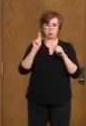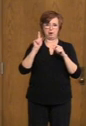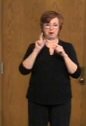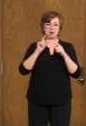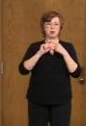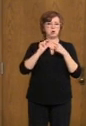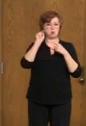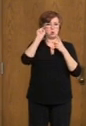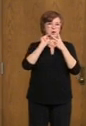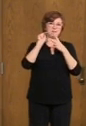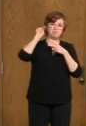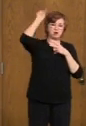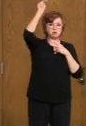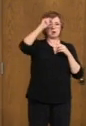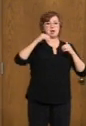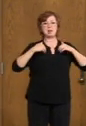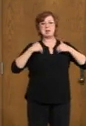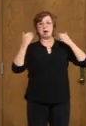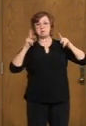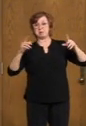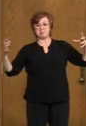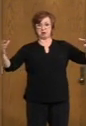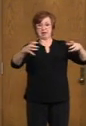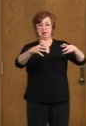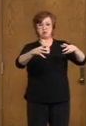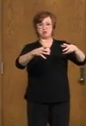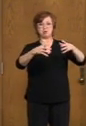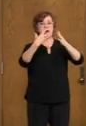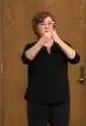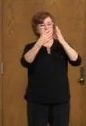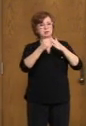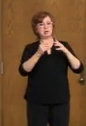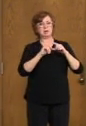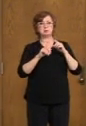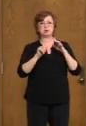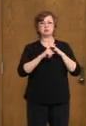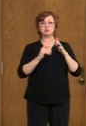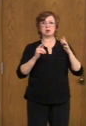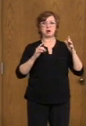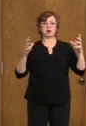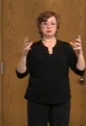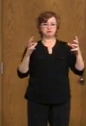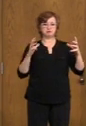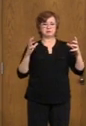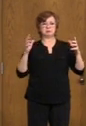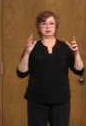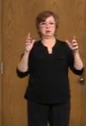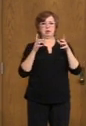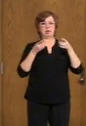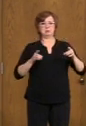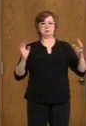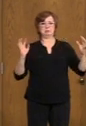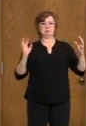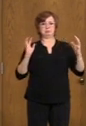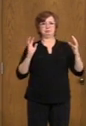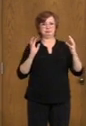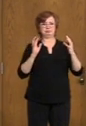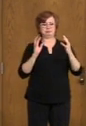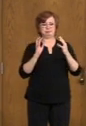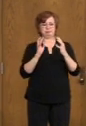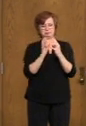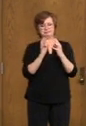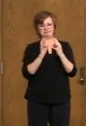north, where younger people may be gathering outdoors, but they're getting closer together. They may be gathering over food and drink, and by being